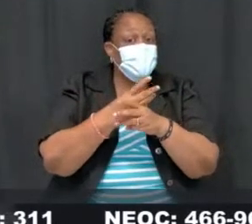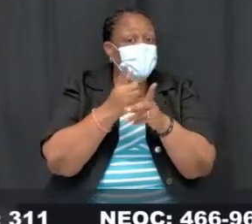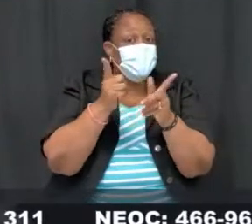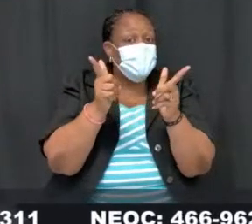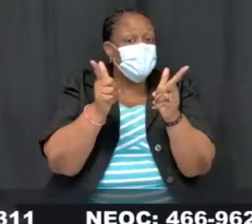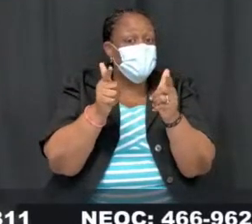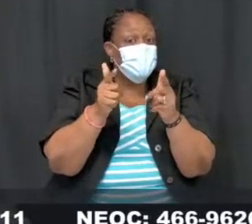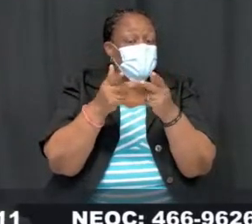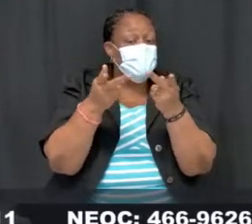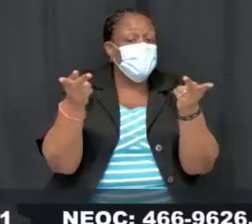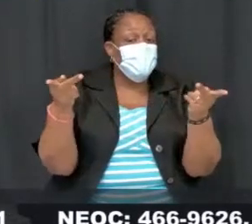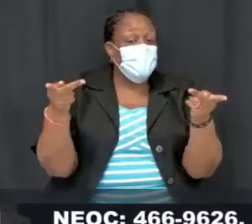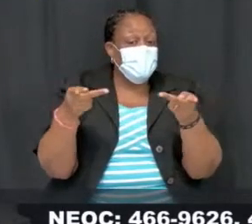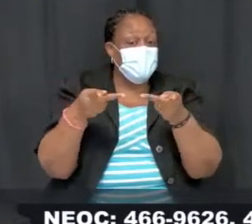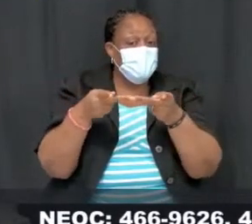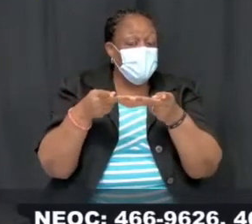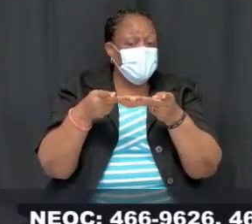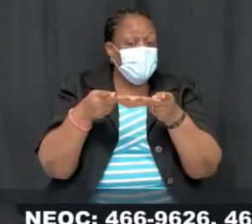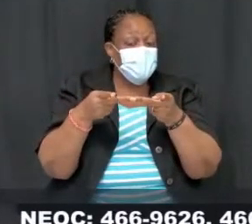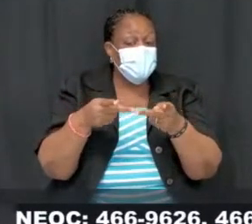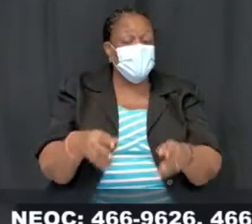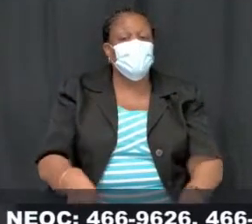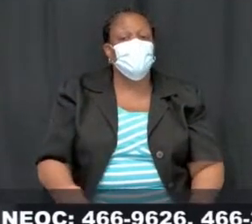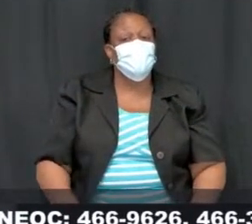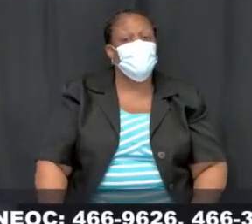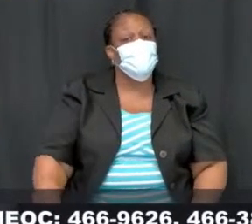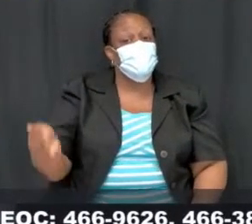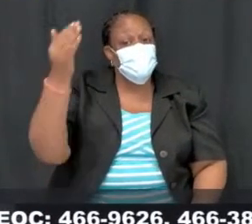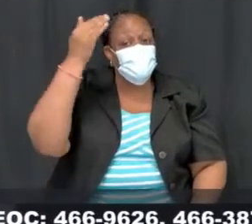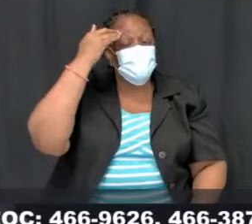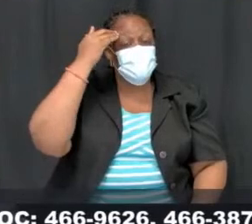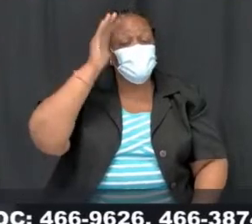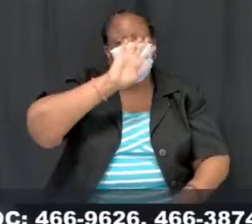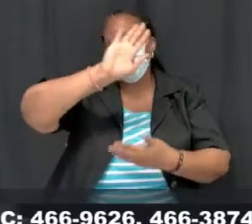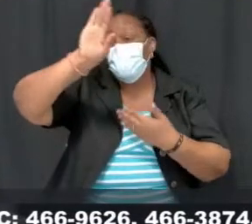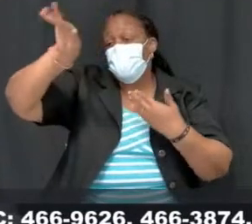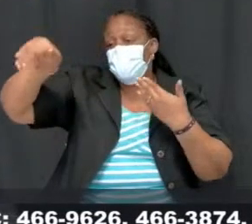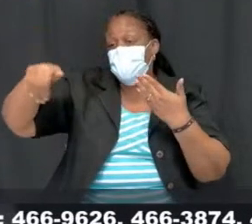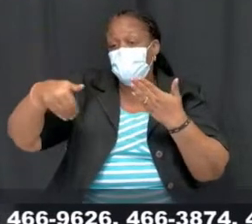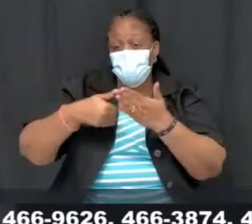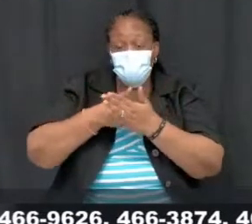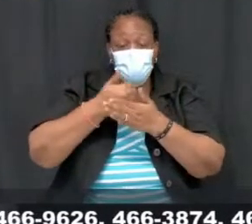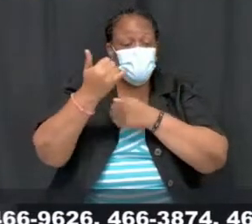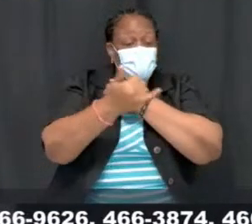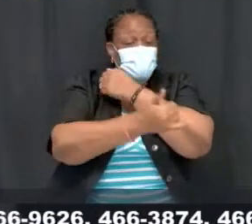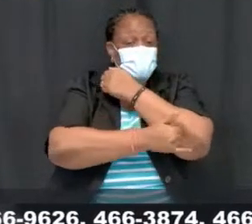village. And so therefore it requires that all countries